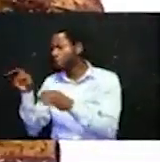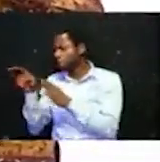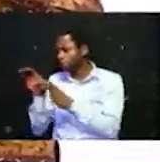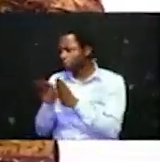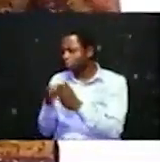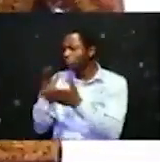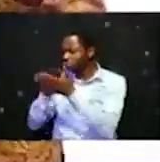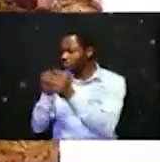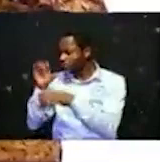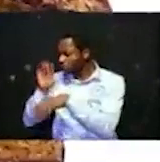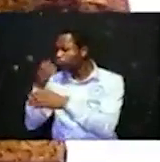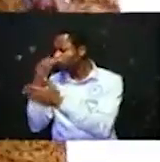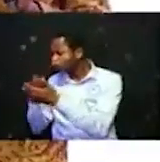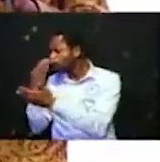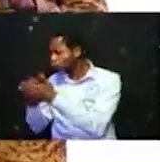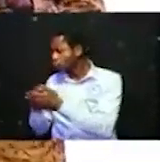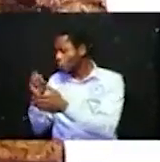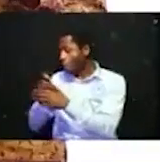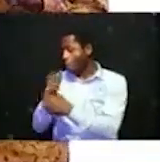and attend, so